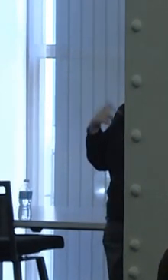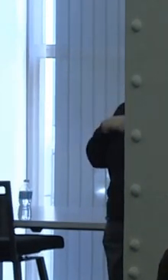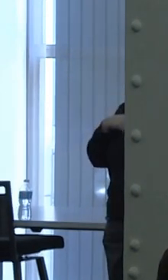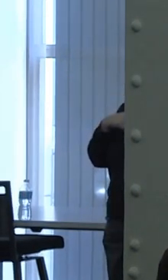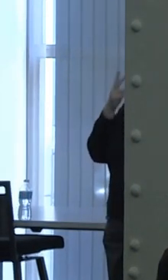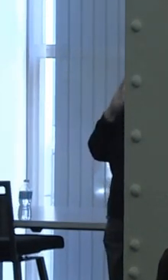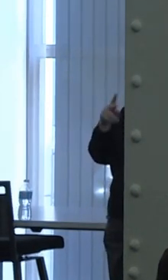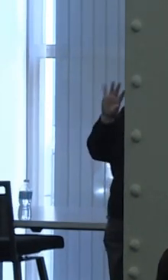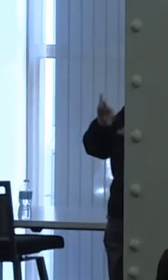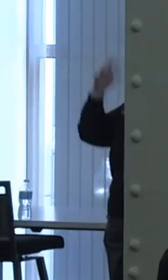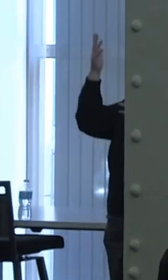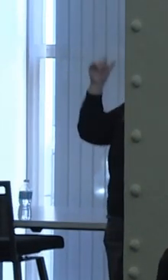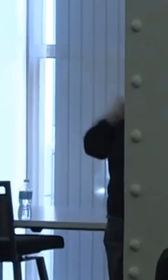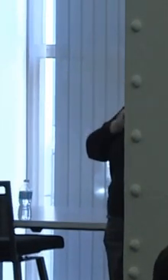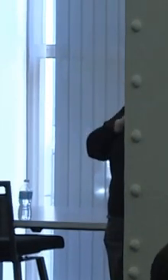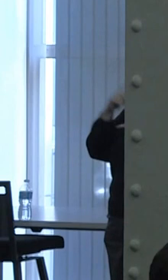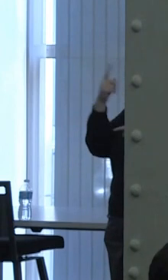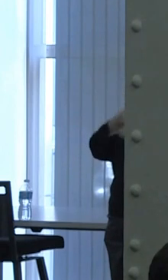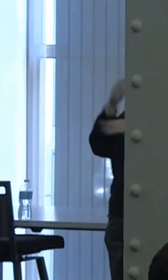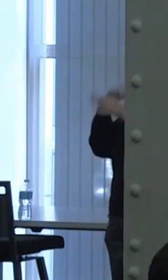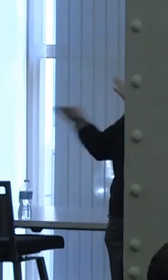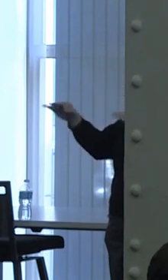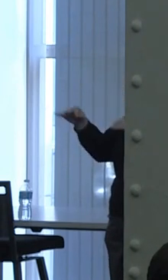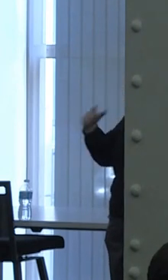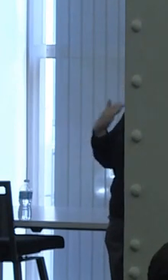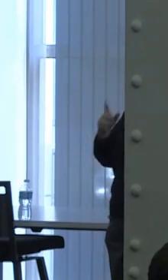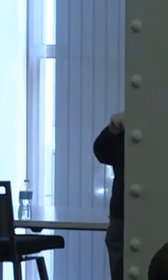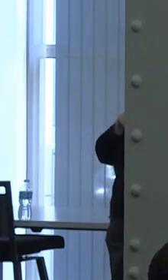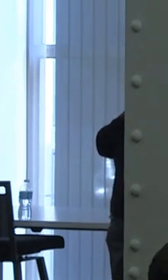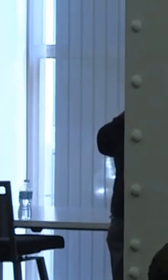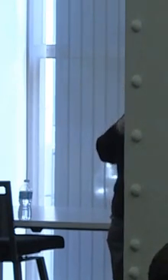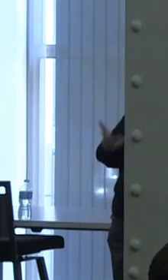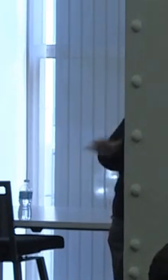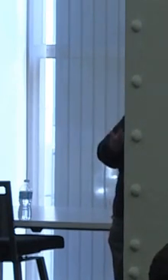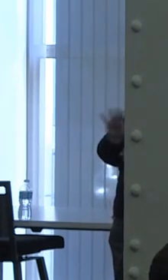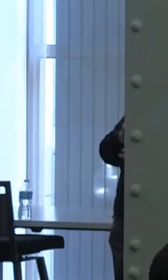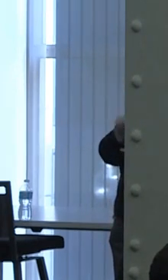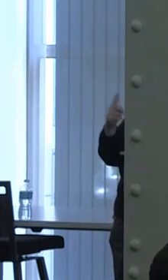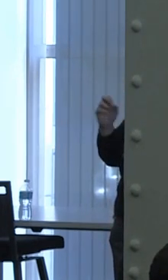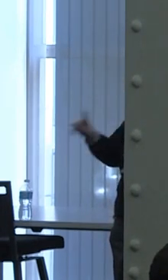overthrown someday. Just wait till my kids finish college.